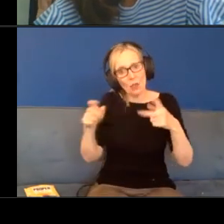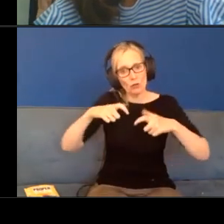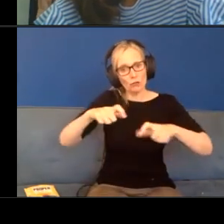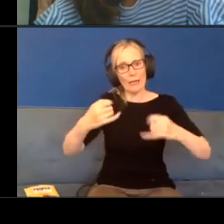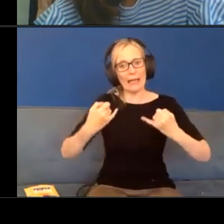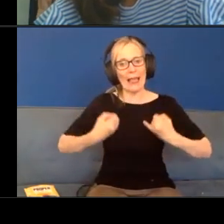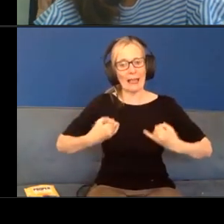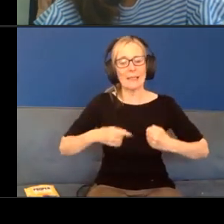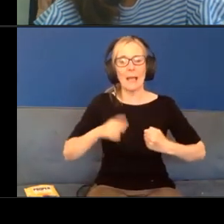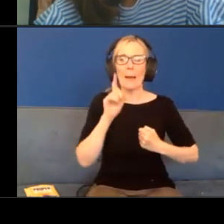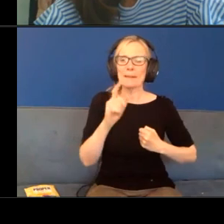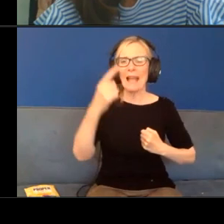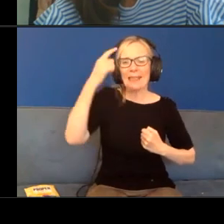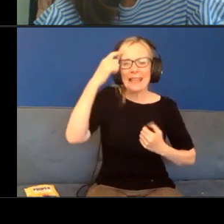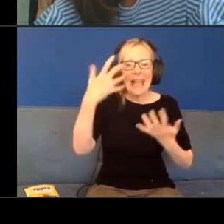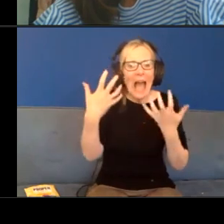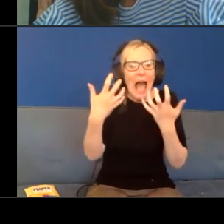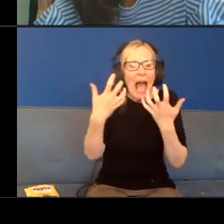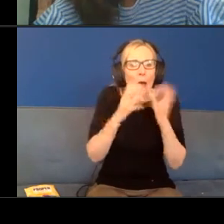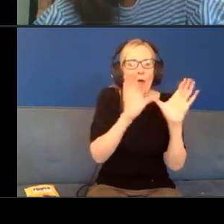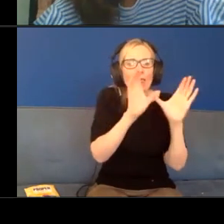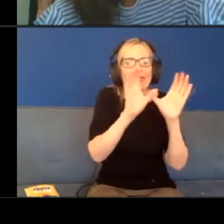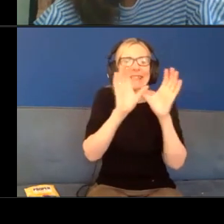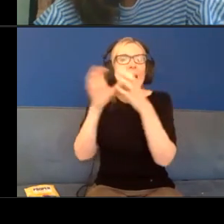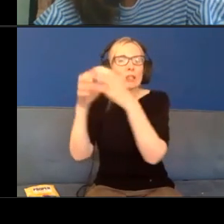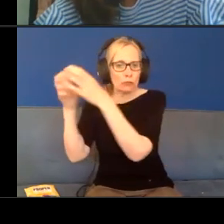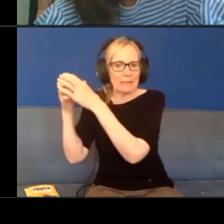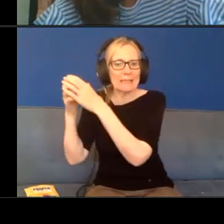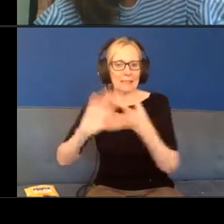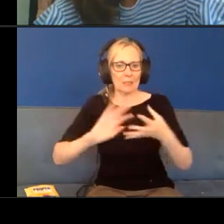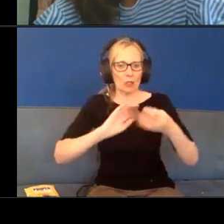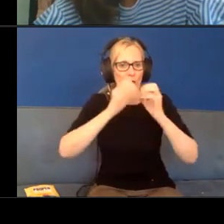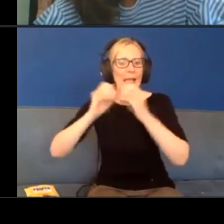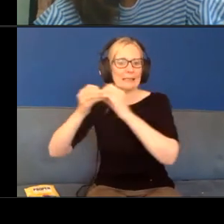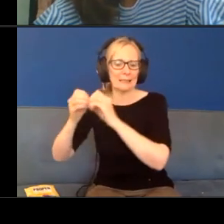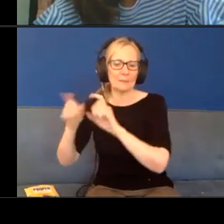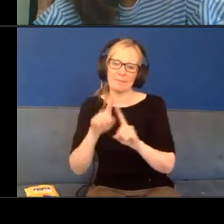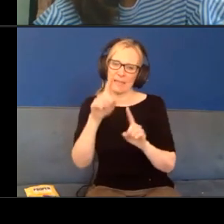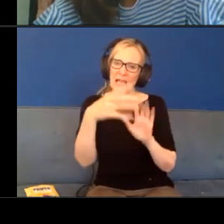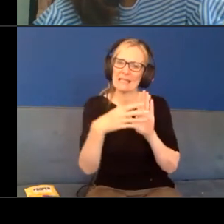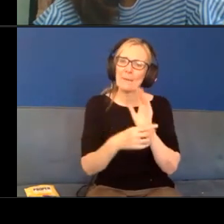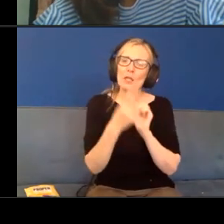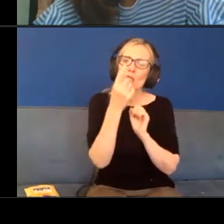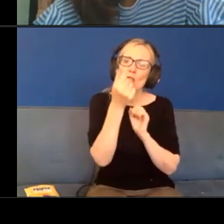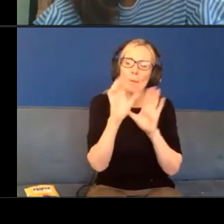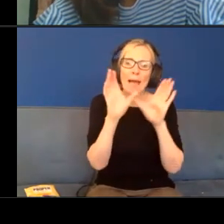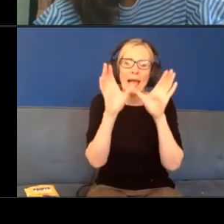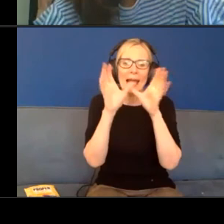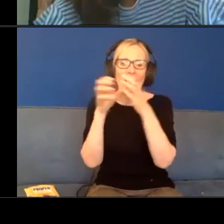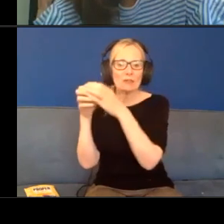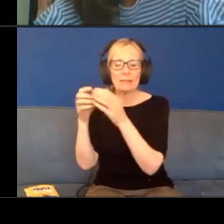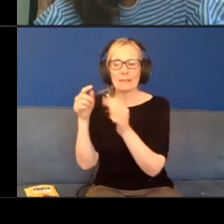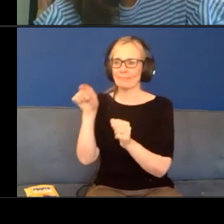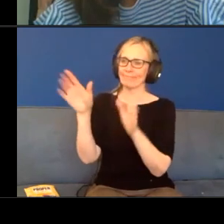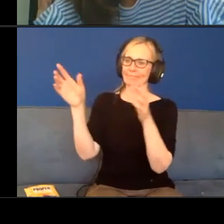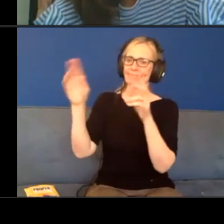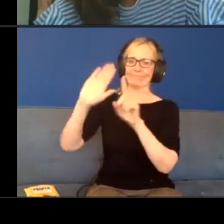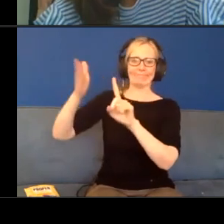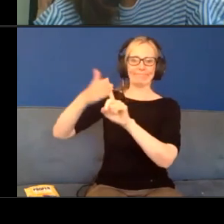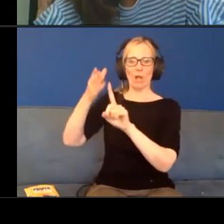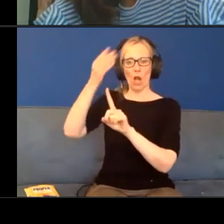it's more the way that those were categorized. So for example, some of those categories were kind of learning disability, for example,